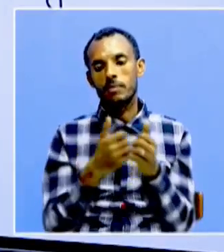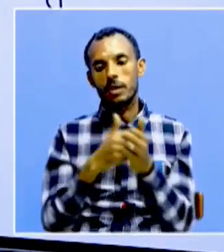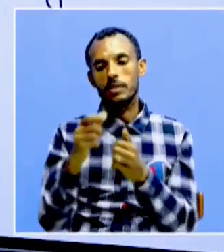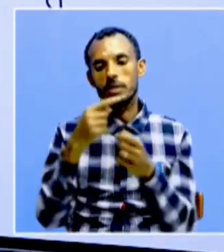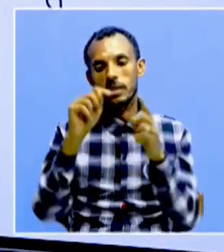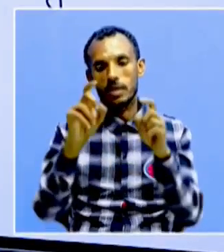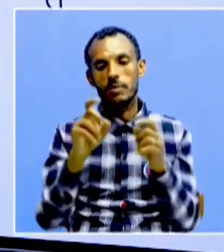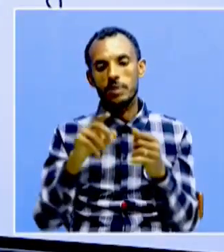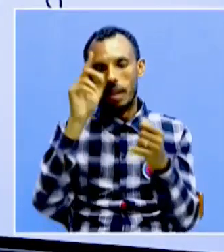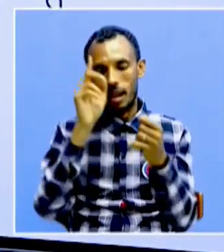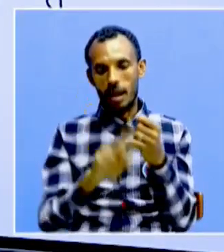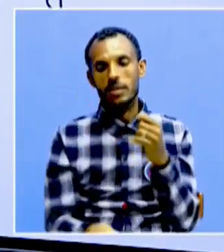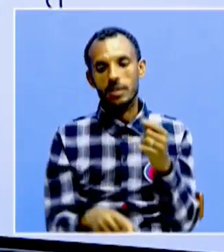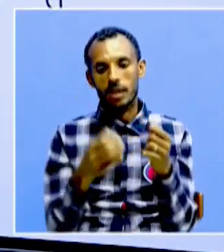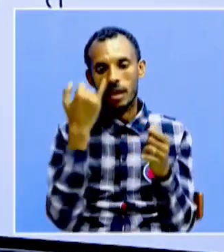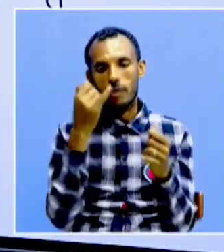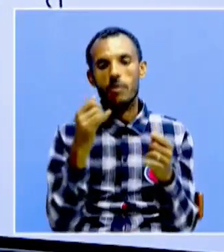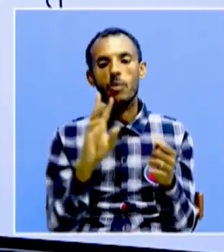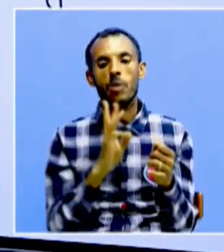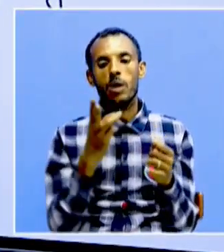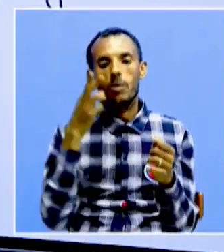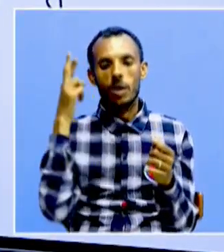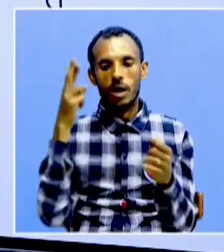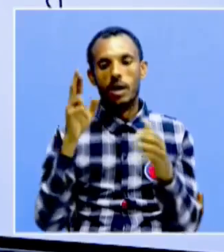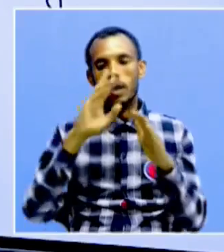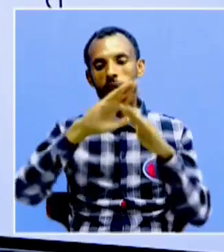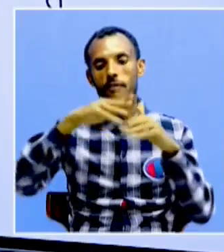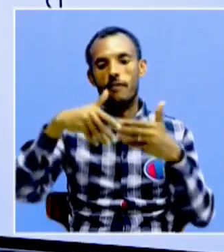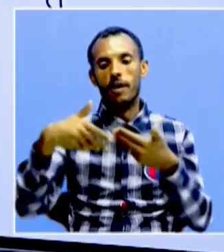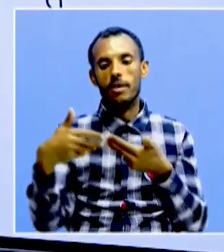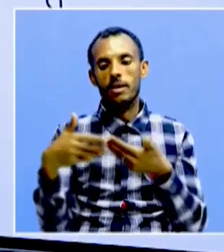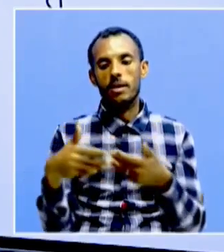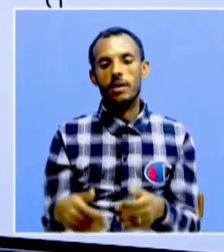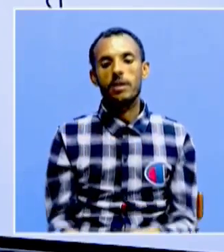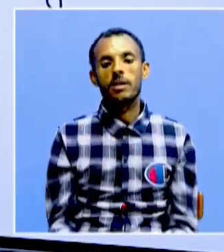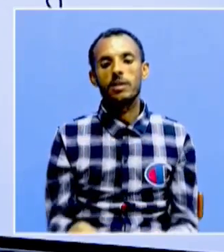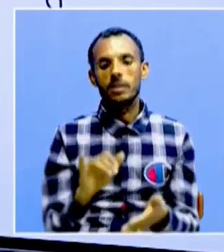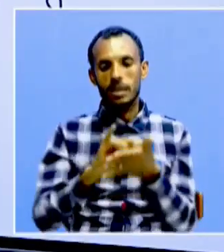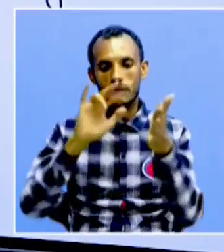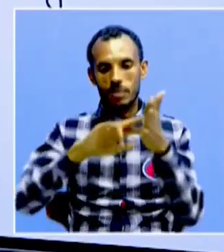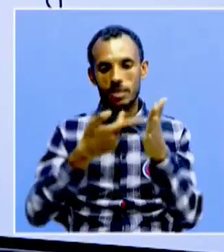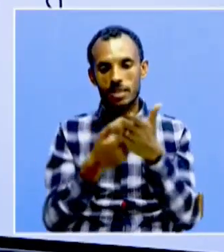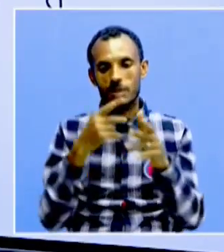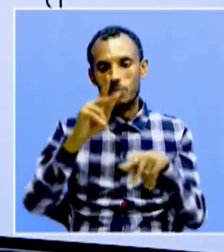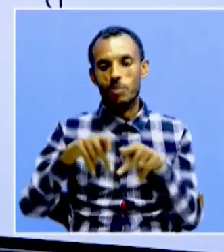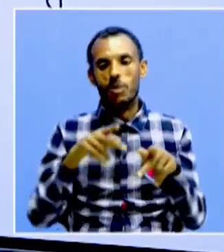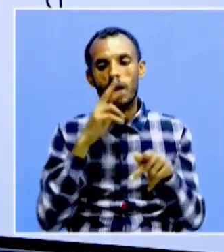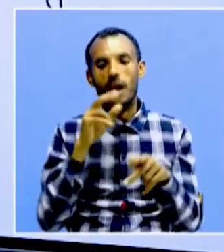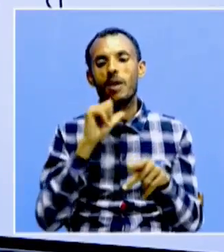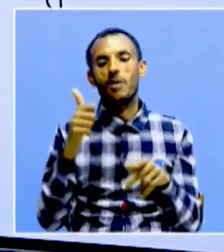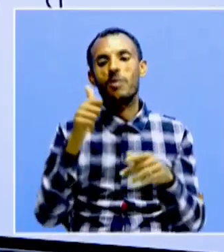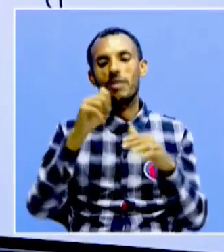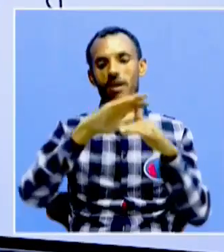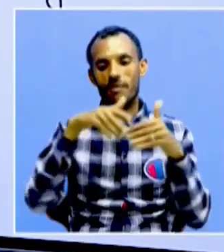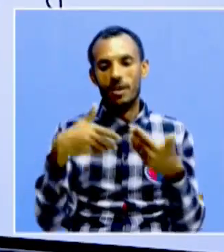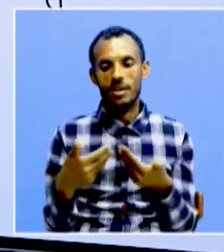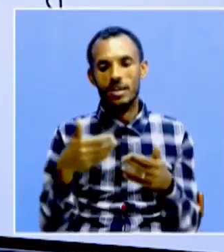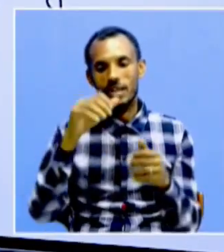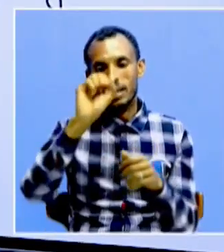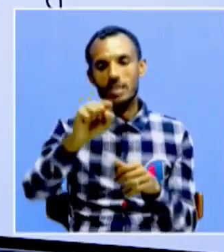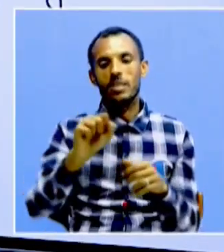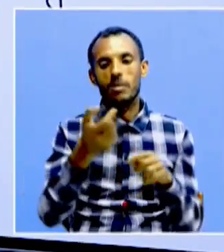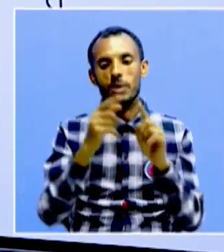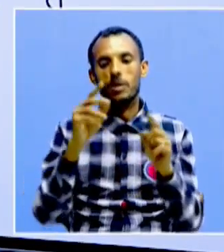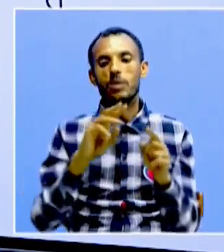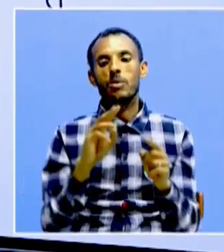not least, if we were invited, that means these people are not invited, yes? But what